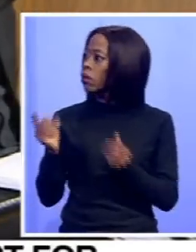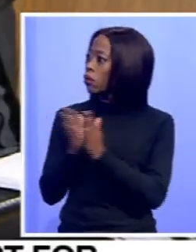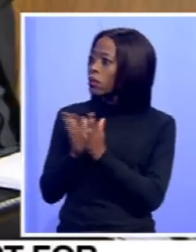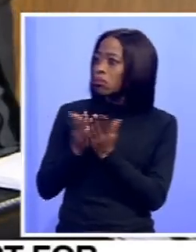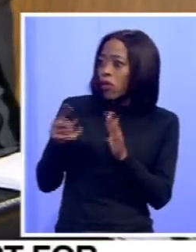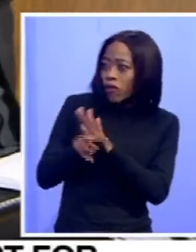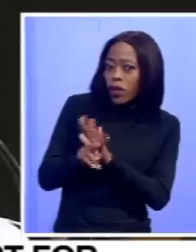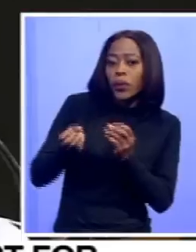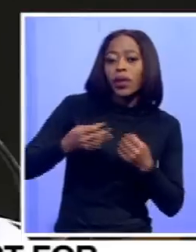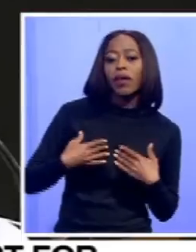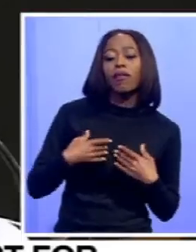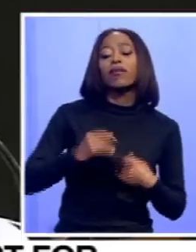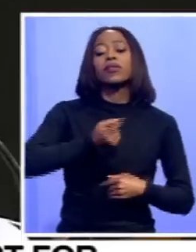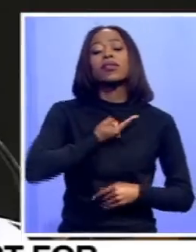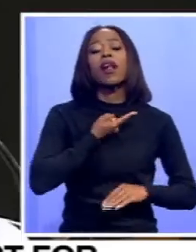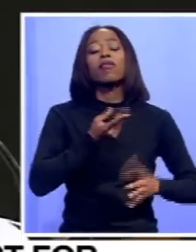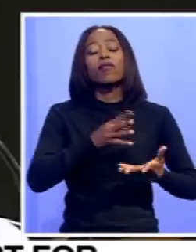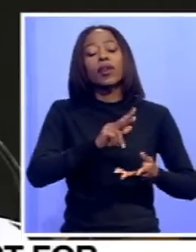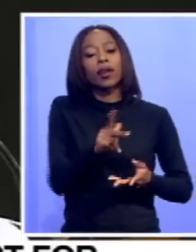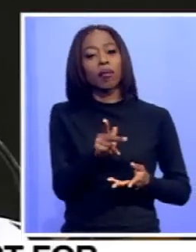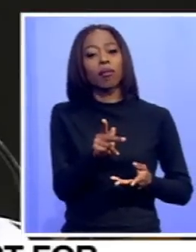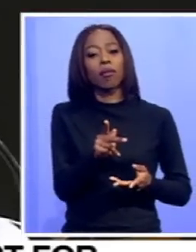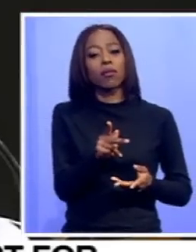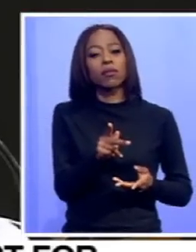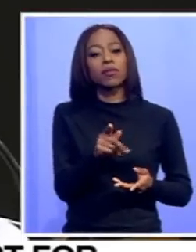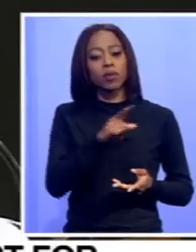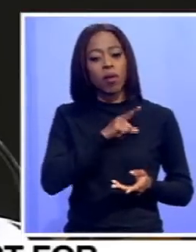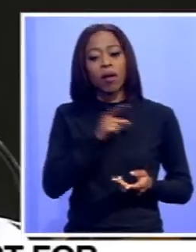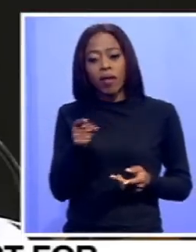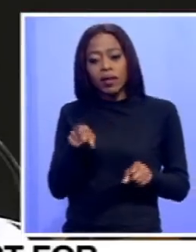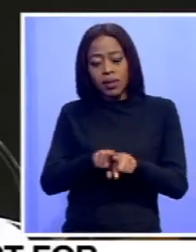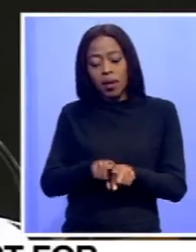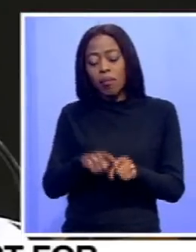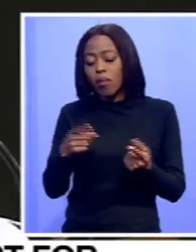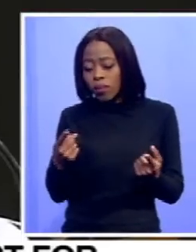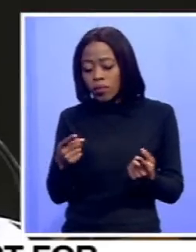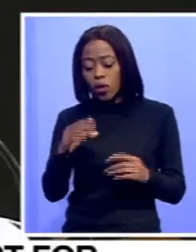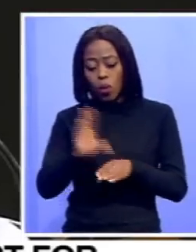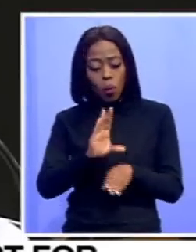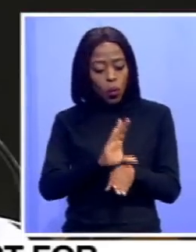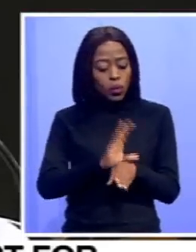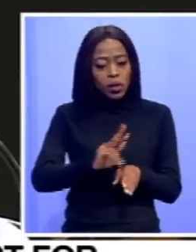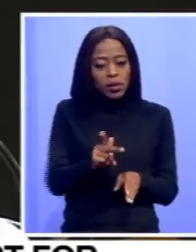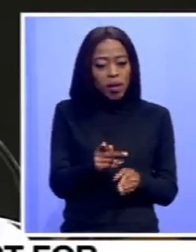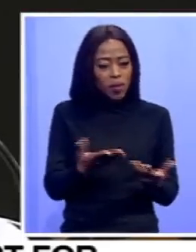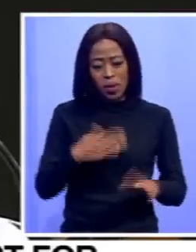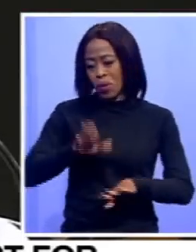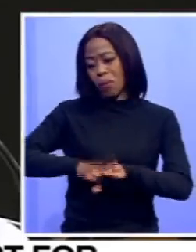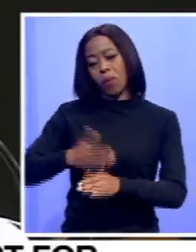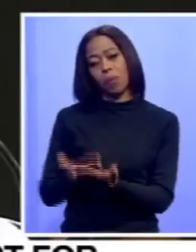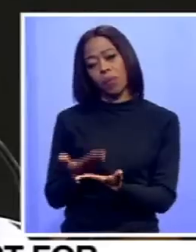of the video that he had retained for himself. Sub 8. The specific hard drive that he had saved the video onto was no longer